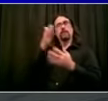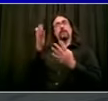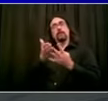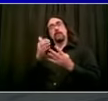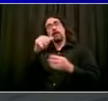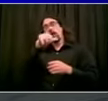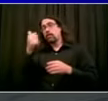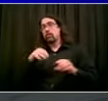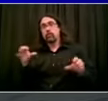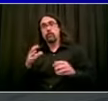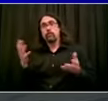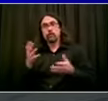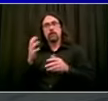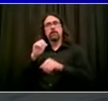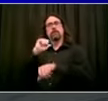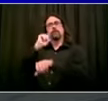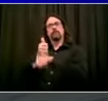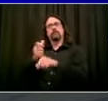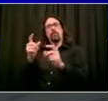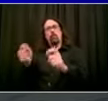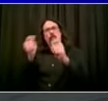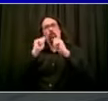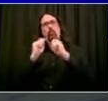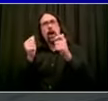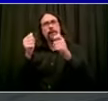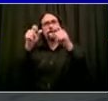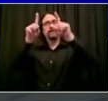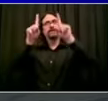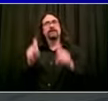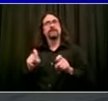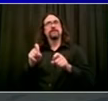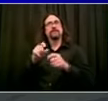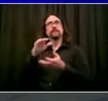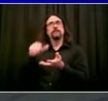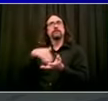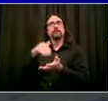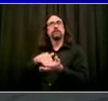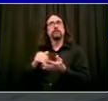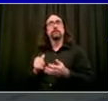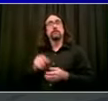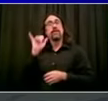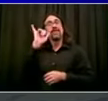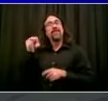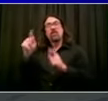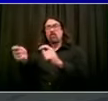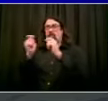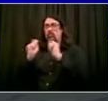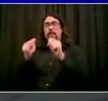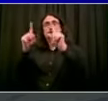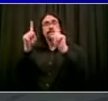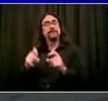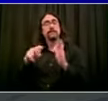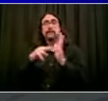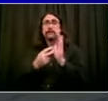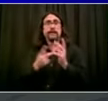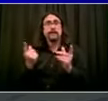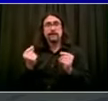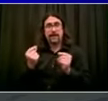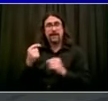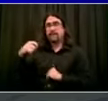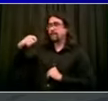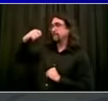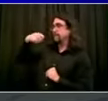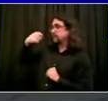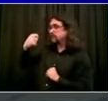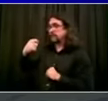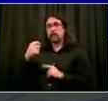pick up a self-swab kit, do the self-swab yourself, hand the kit back in, and you're done in a matter of minutes. You can go on your way. In addition,